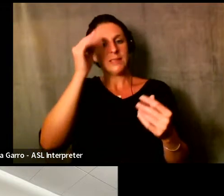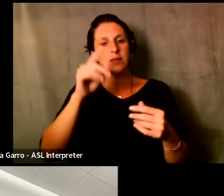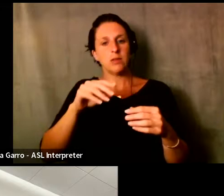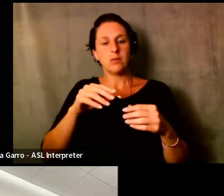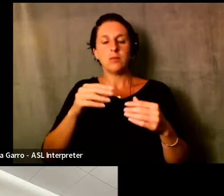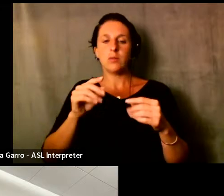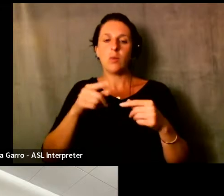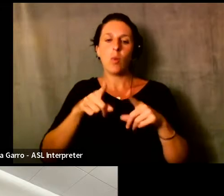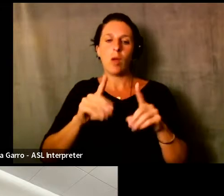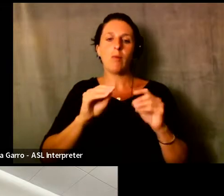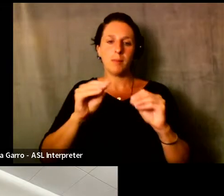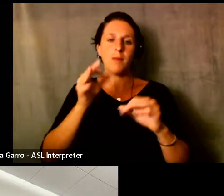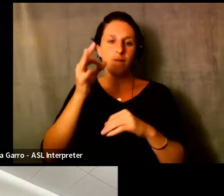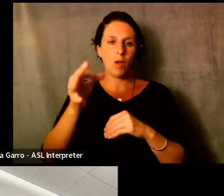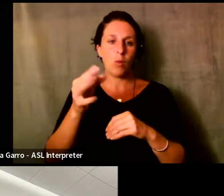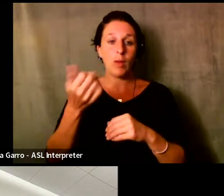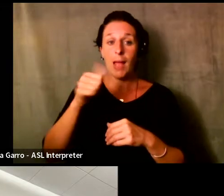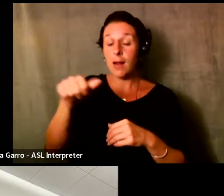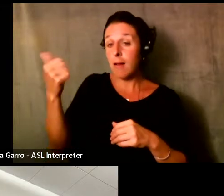Are there any other comments?